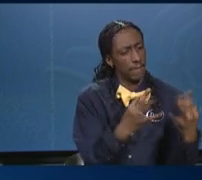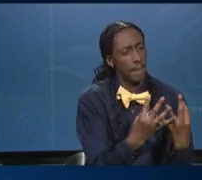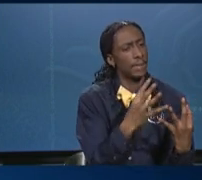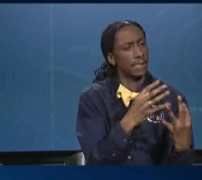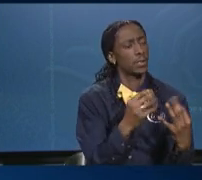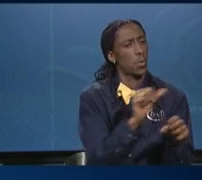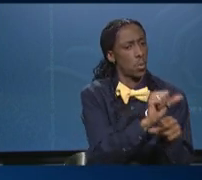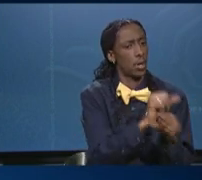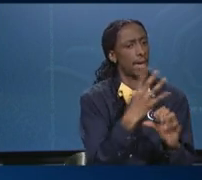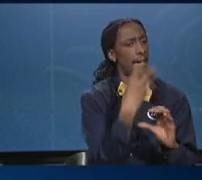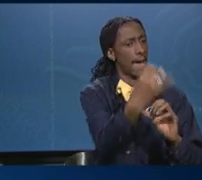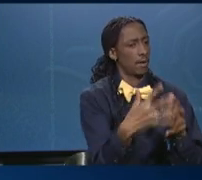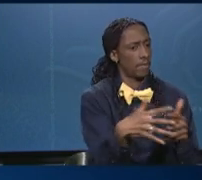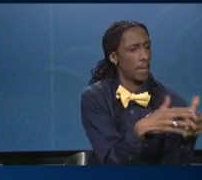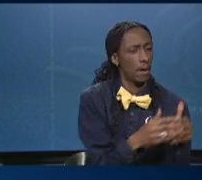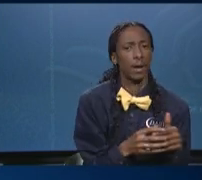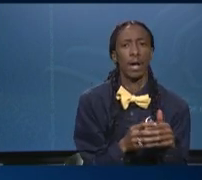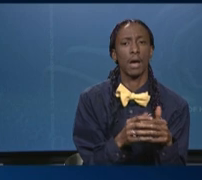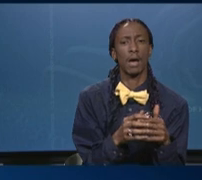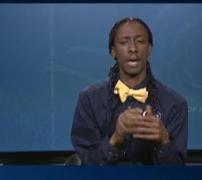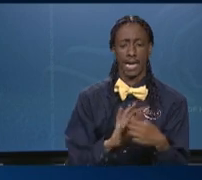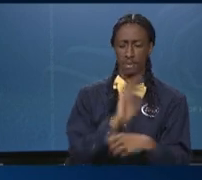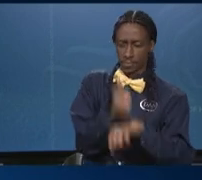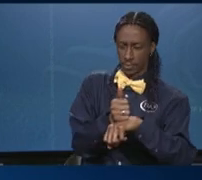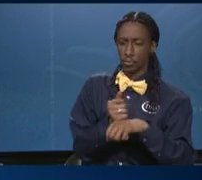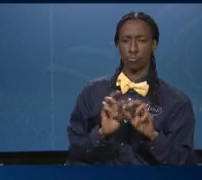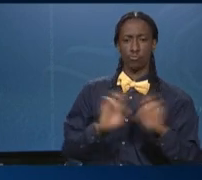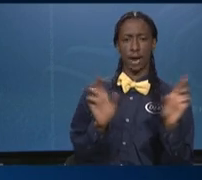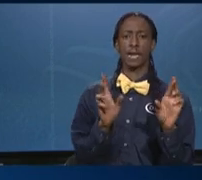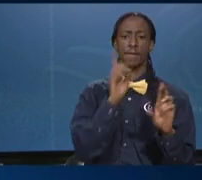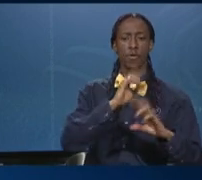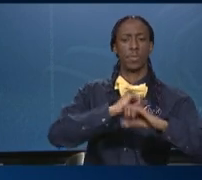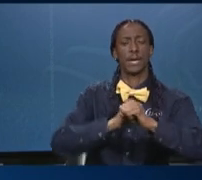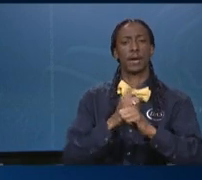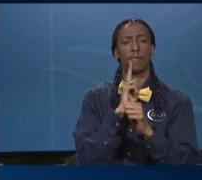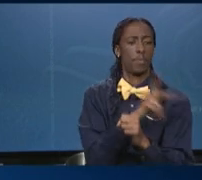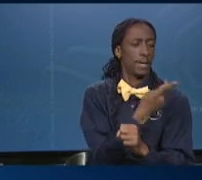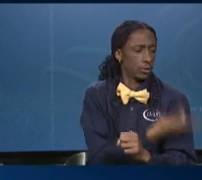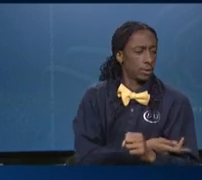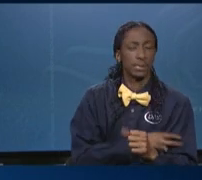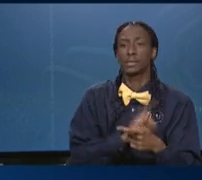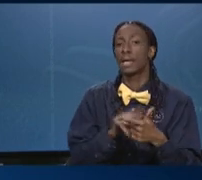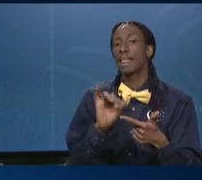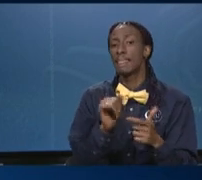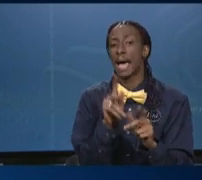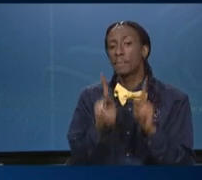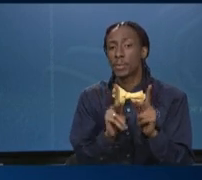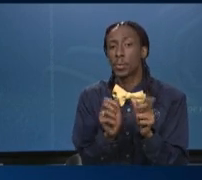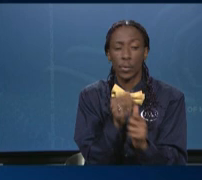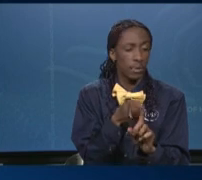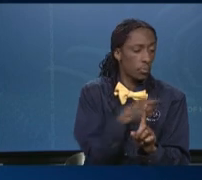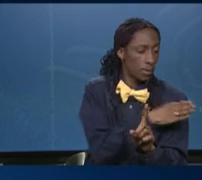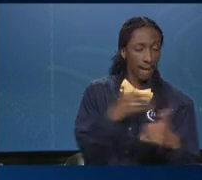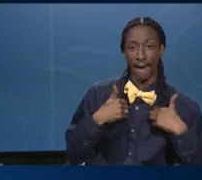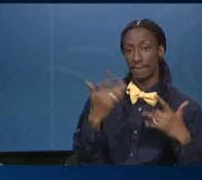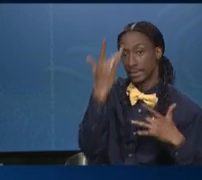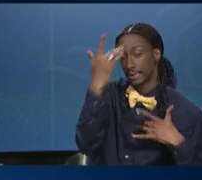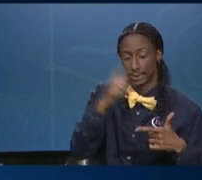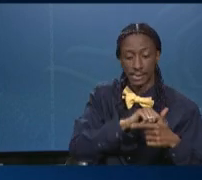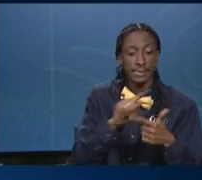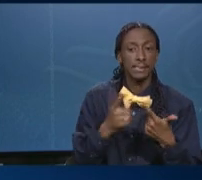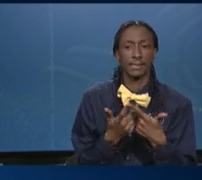place important protections for patients, such as protecting coverage for those with pre-existing conditions,